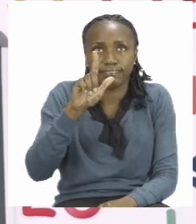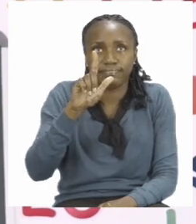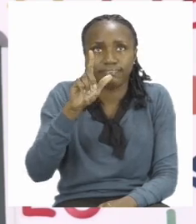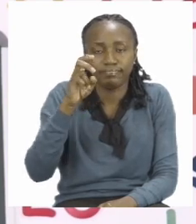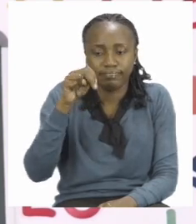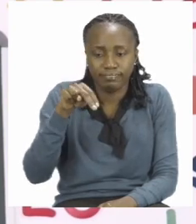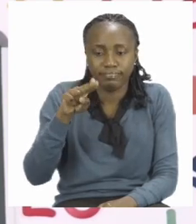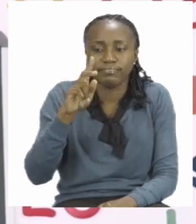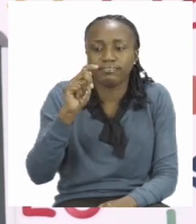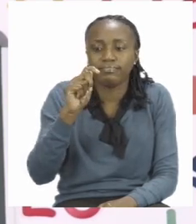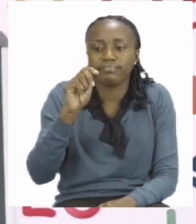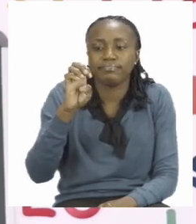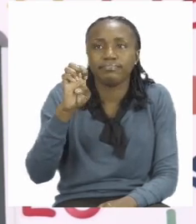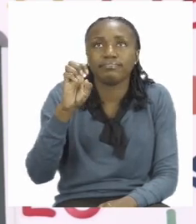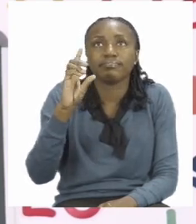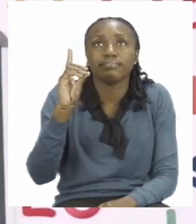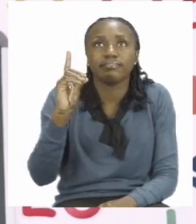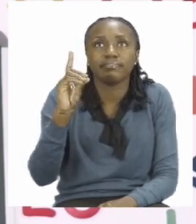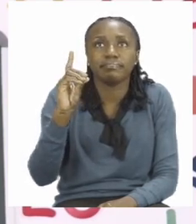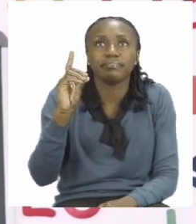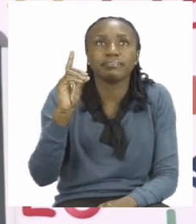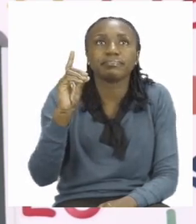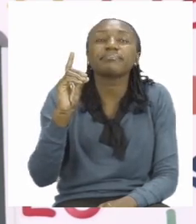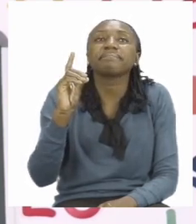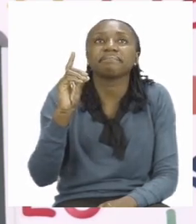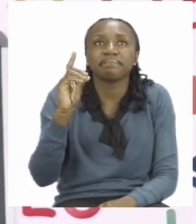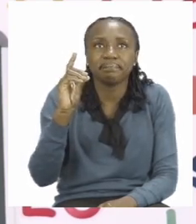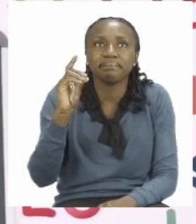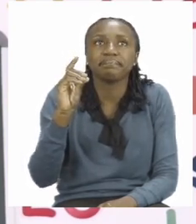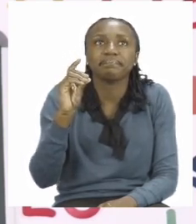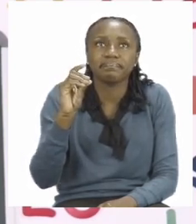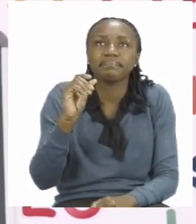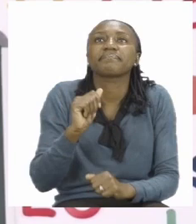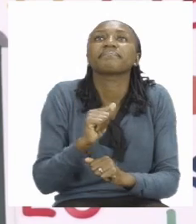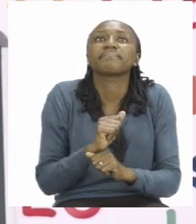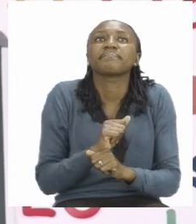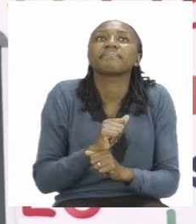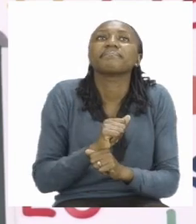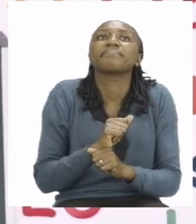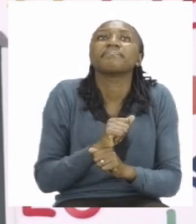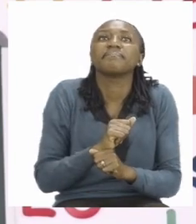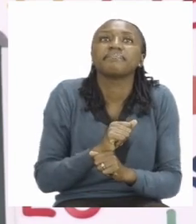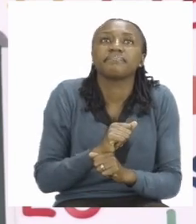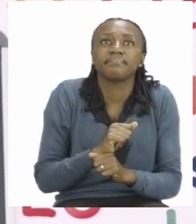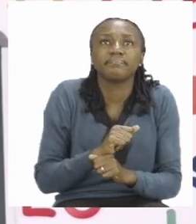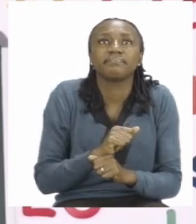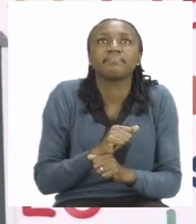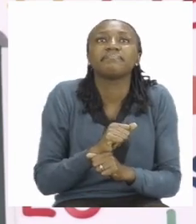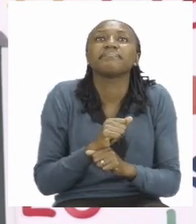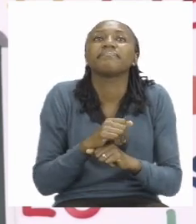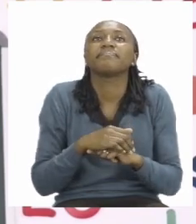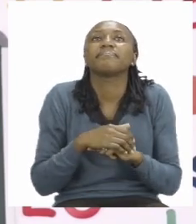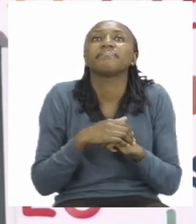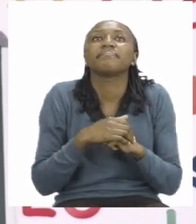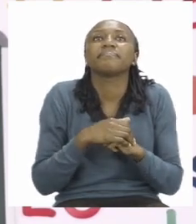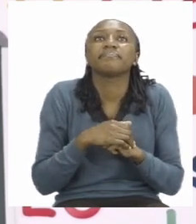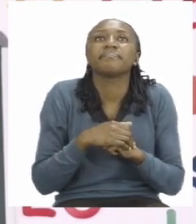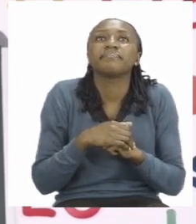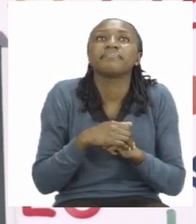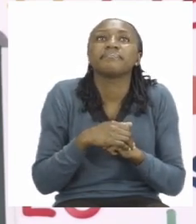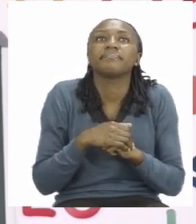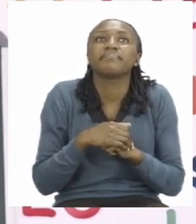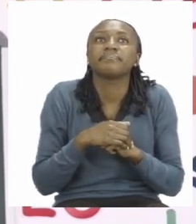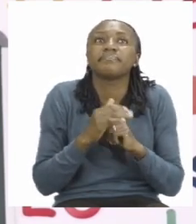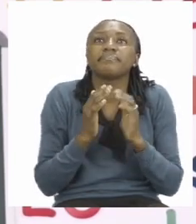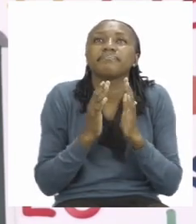here we have our A sound. There we go. So now we have spelled the word polluted. So remember,